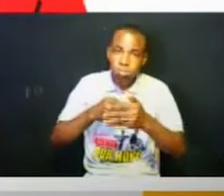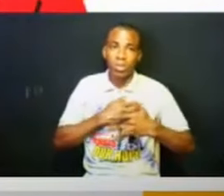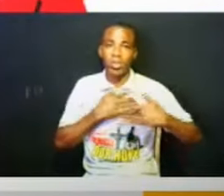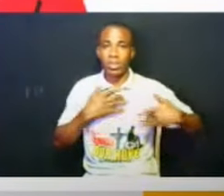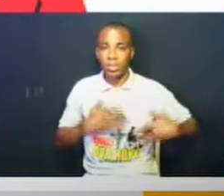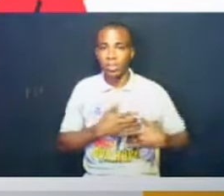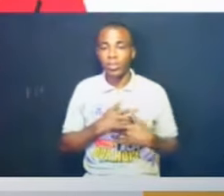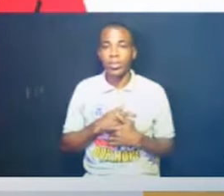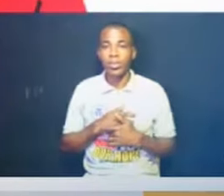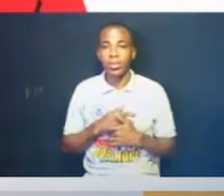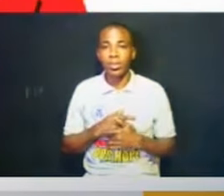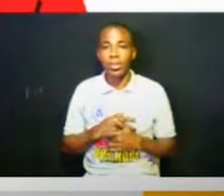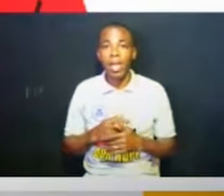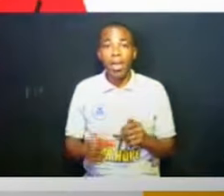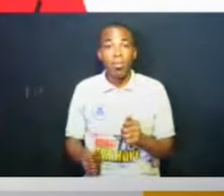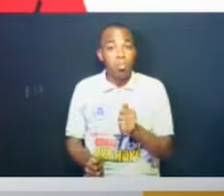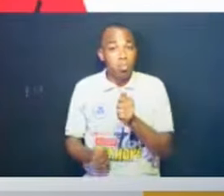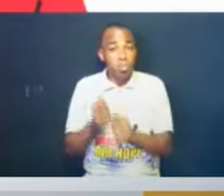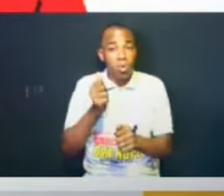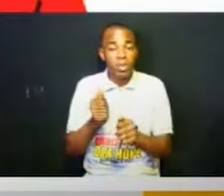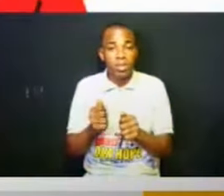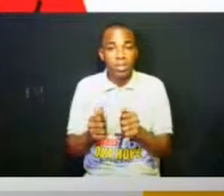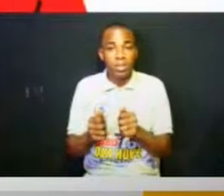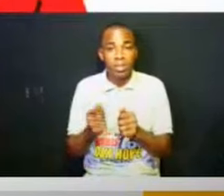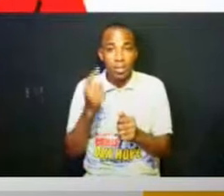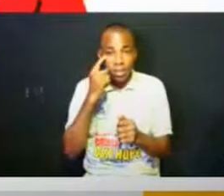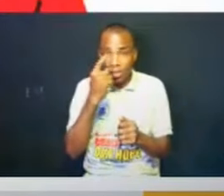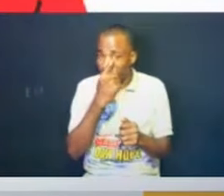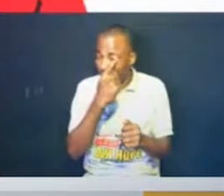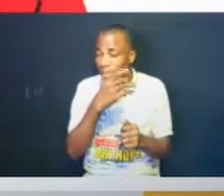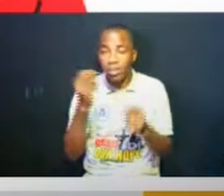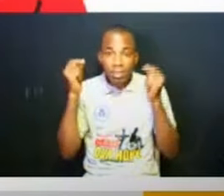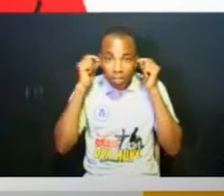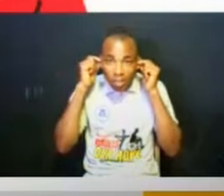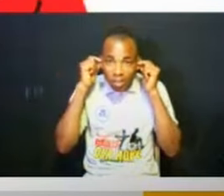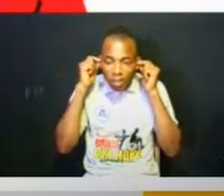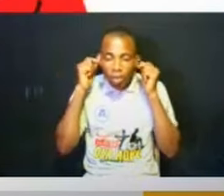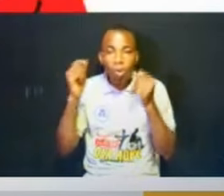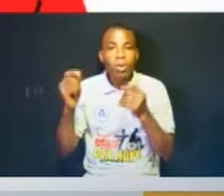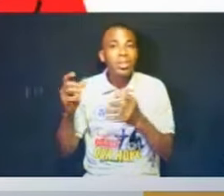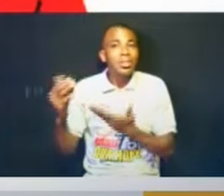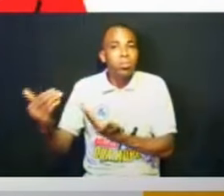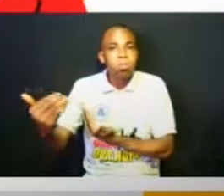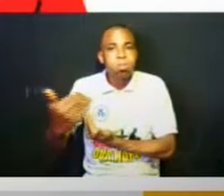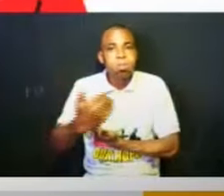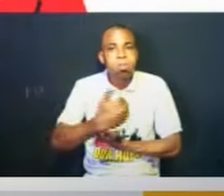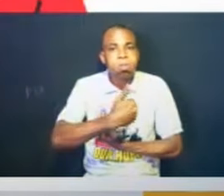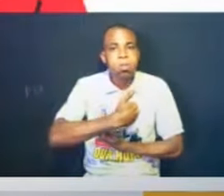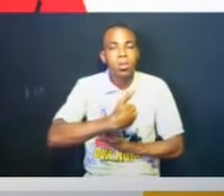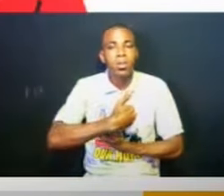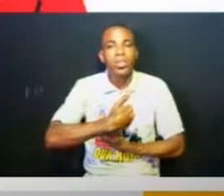heart. Especially the eye gate and the ear gate. It draws things into the